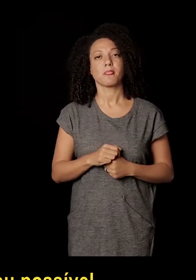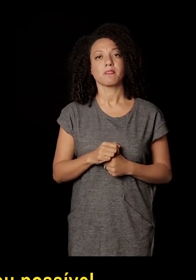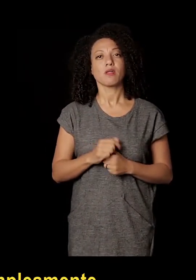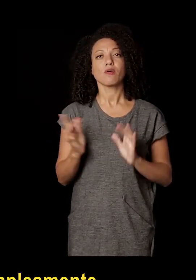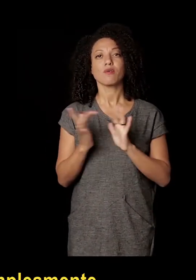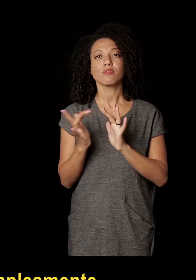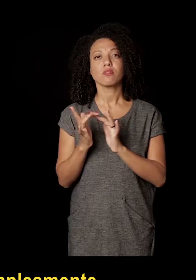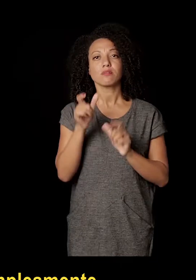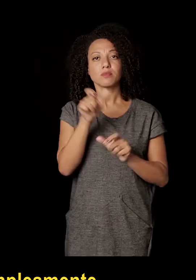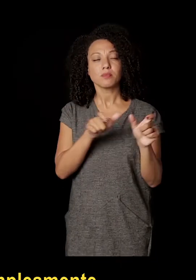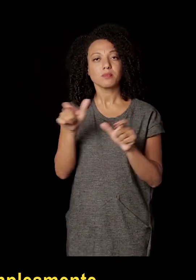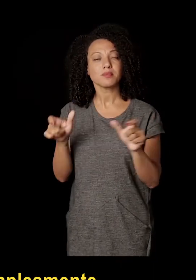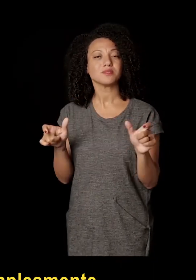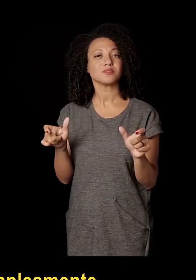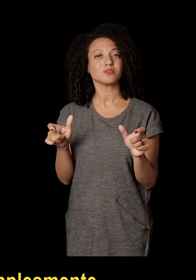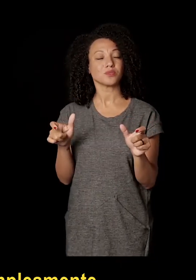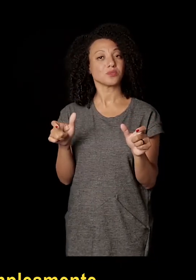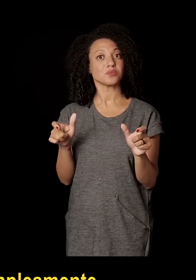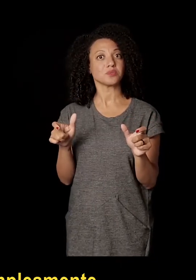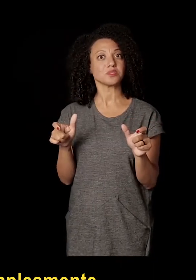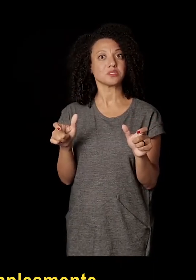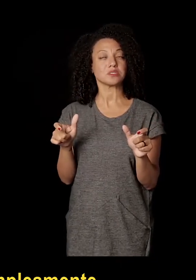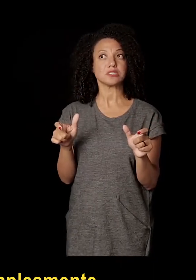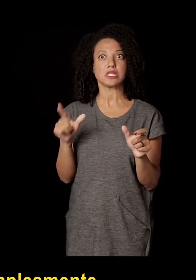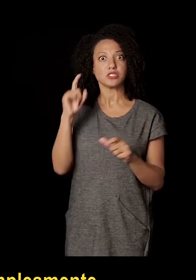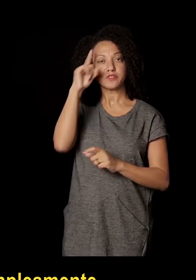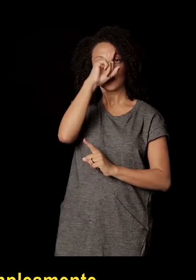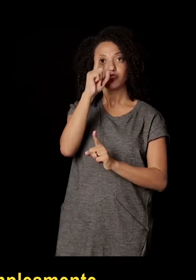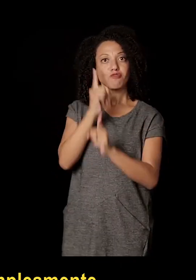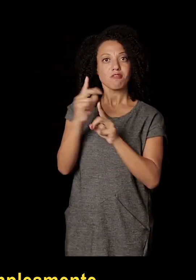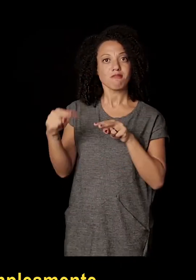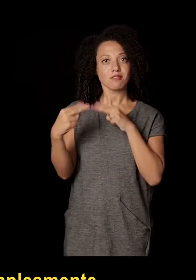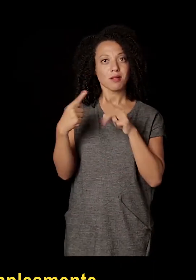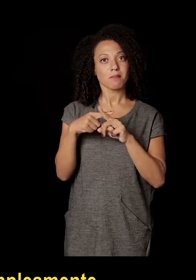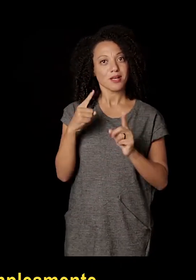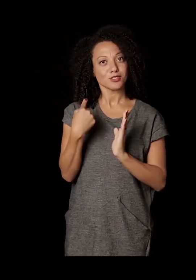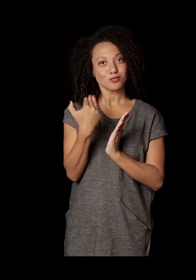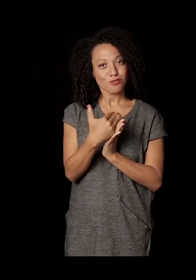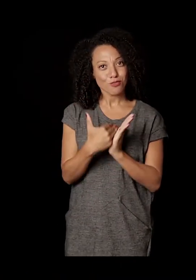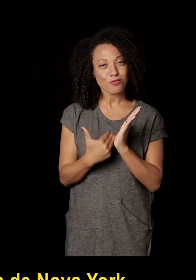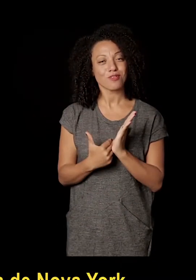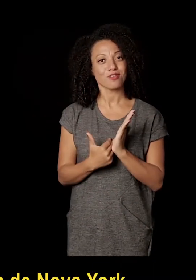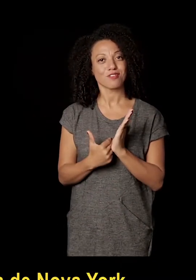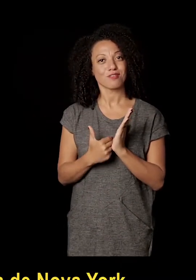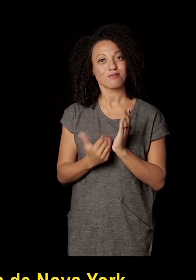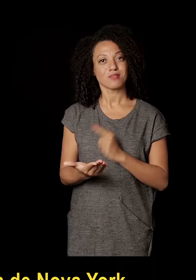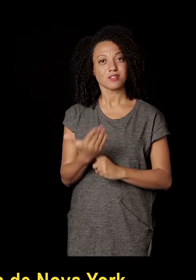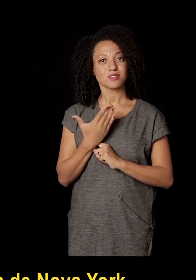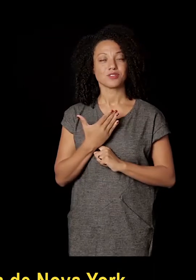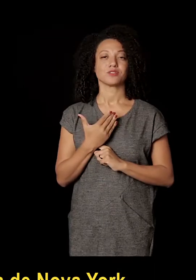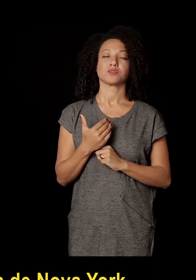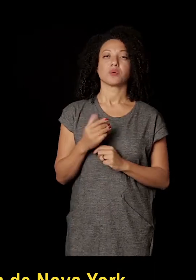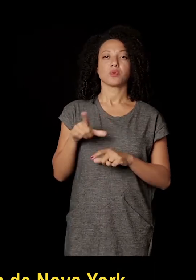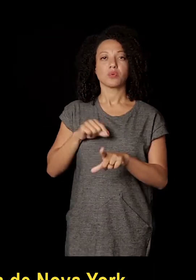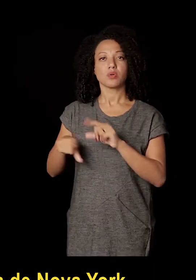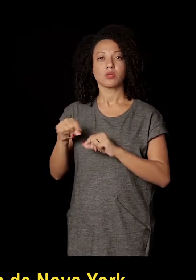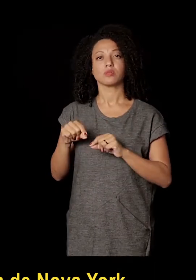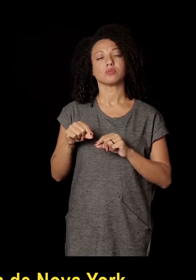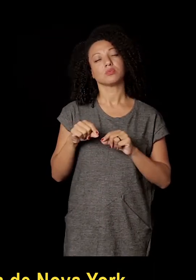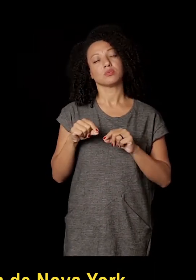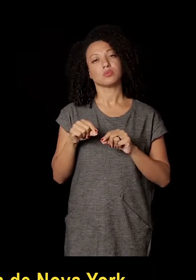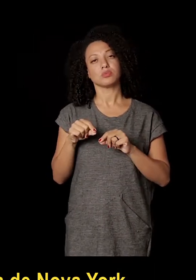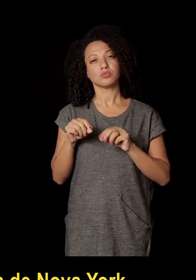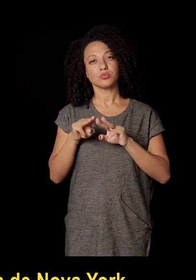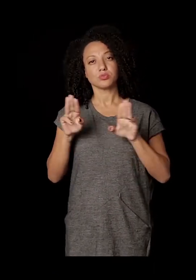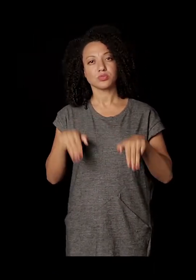photographers to meet people that simply you couldn't meet. Curators from the Museum of Modern Art in